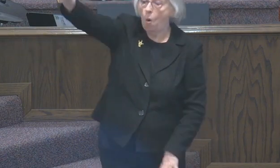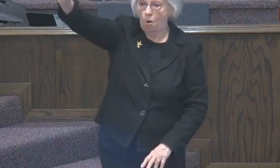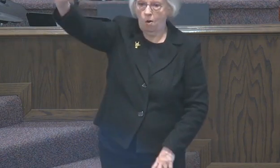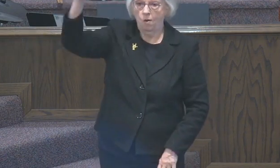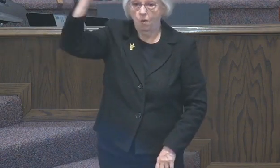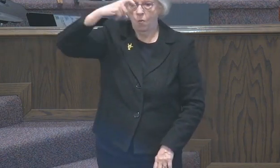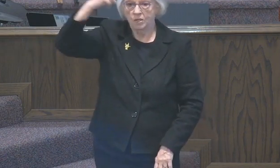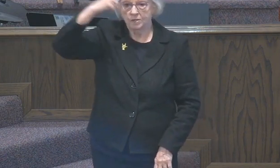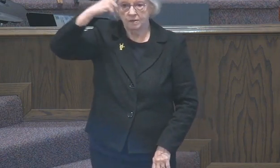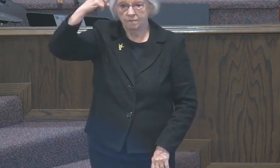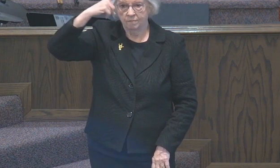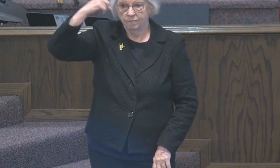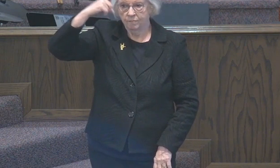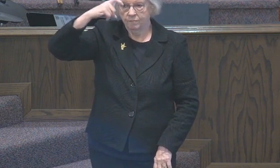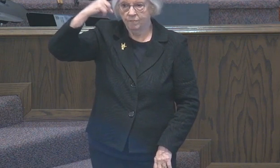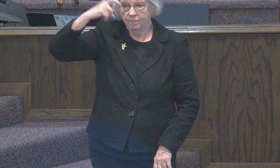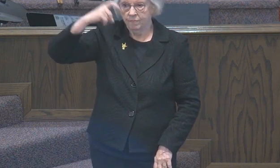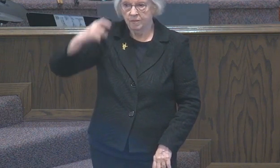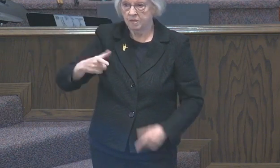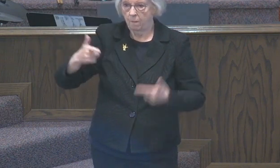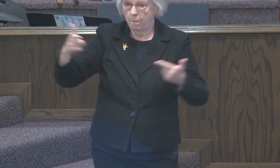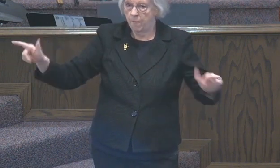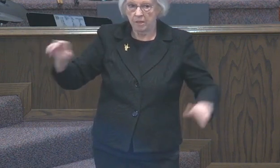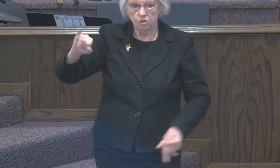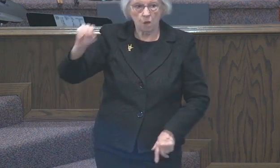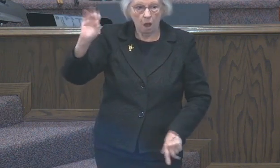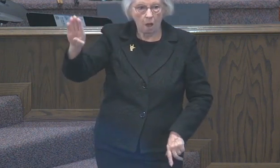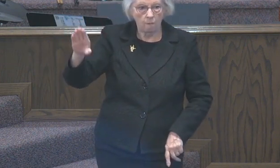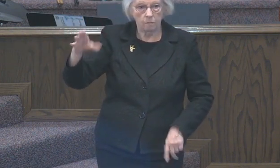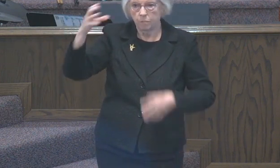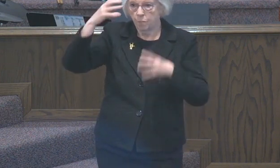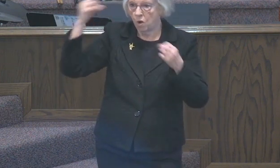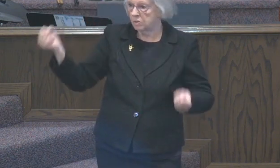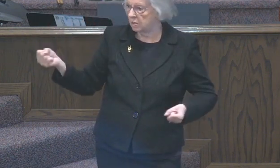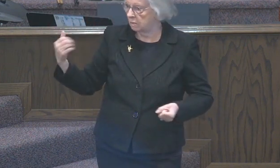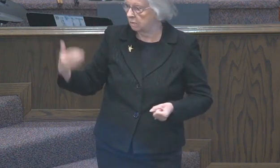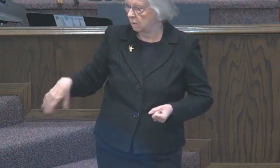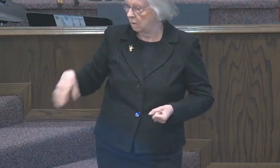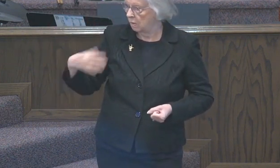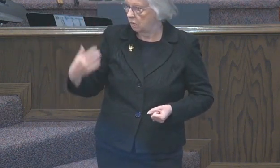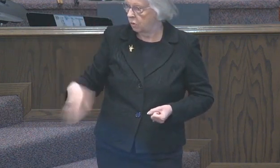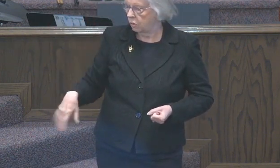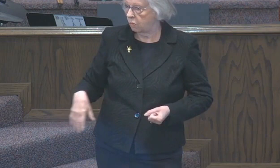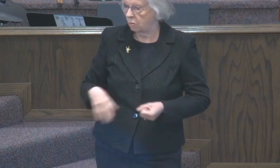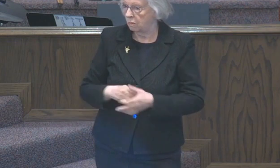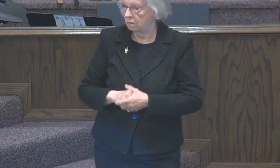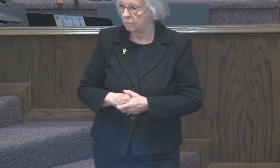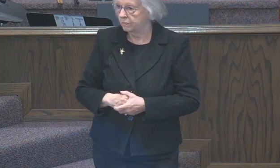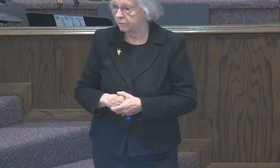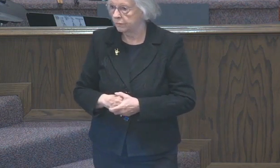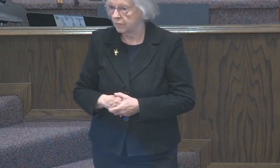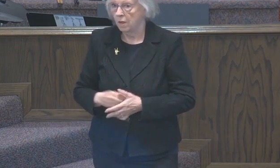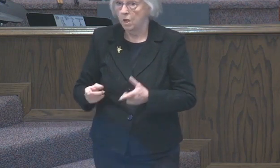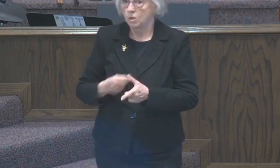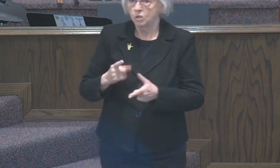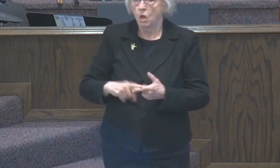of prayer, an attitude of prayer. Paul says, pray always, pray without ceasing. That's what Nehemiah was doing. As